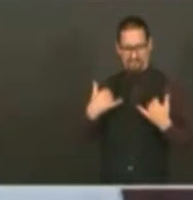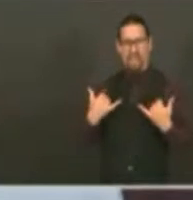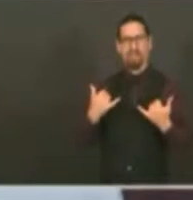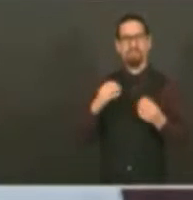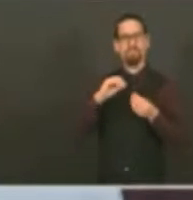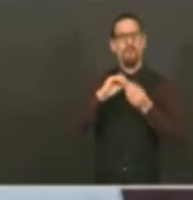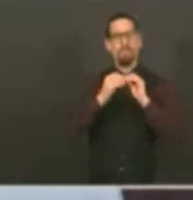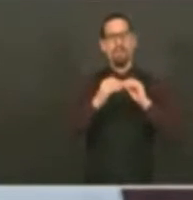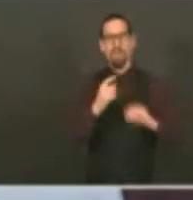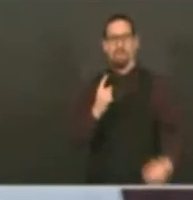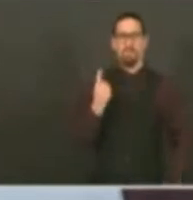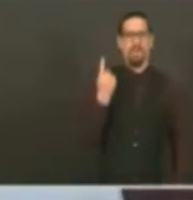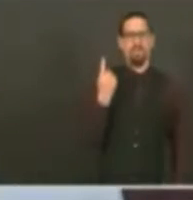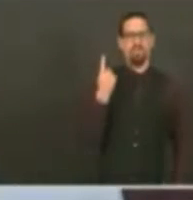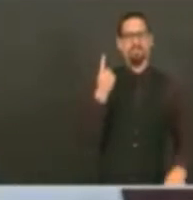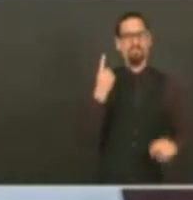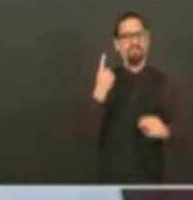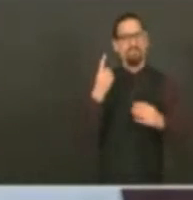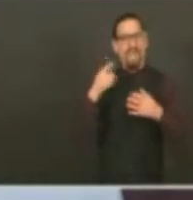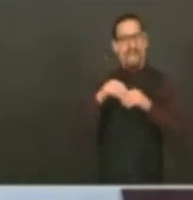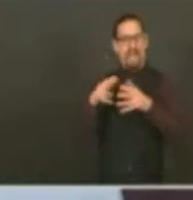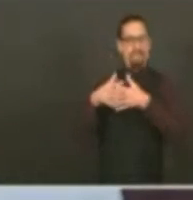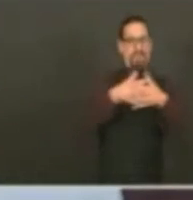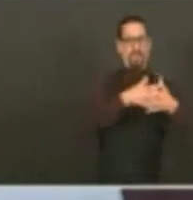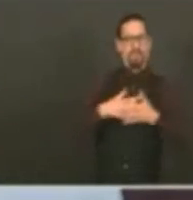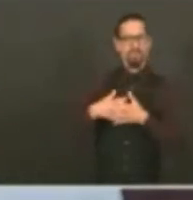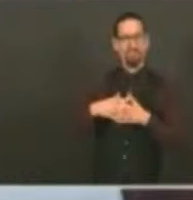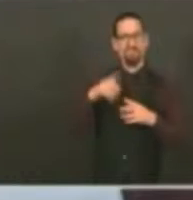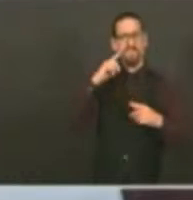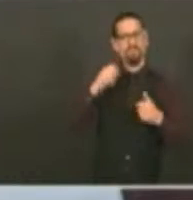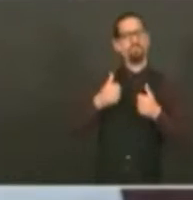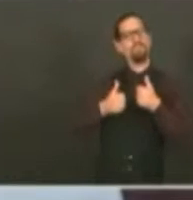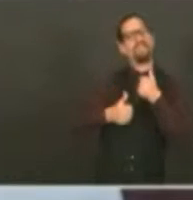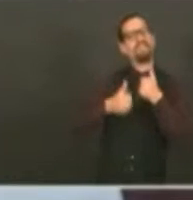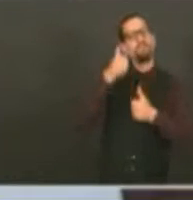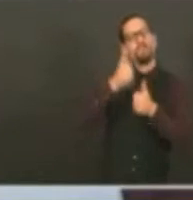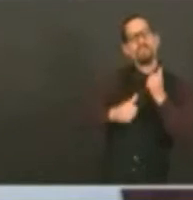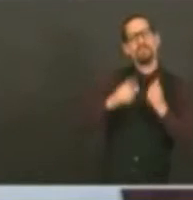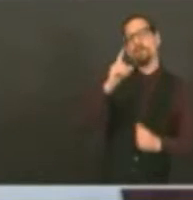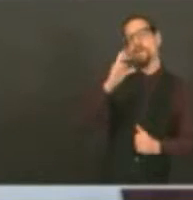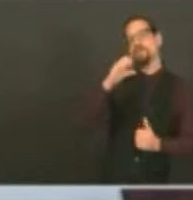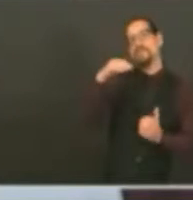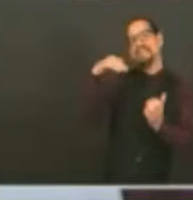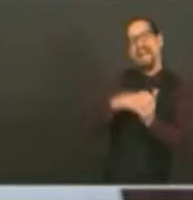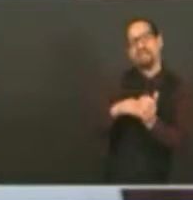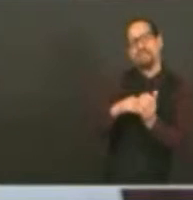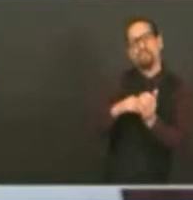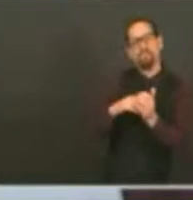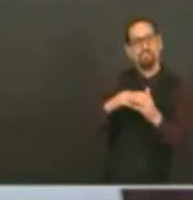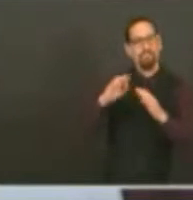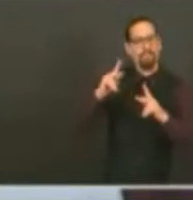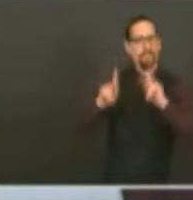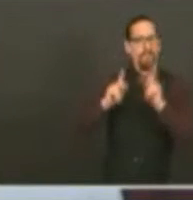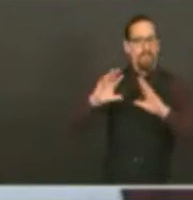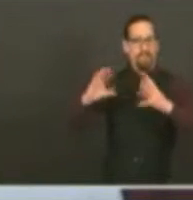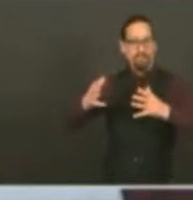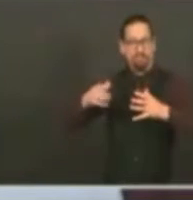100,000. That is not a distinction that we want to have. That is not where we want to be.